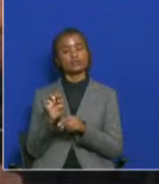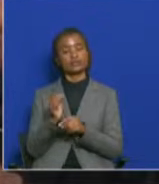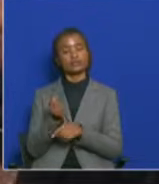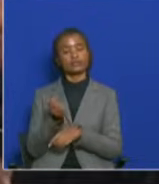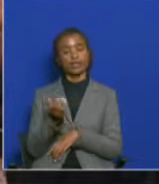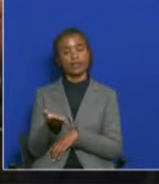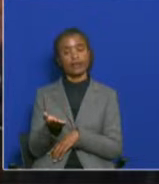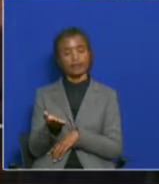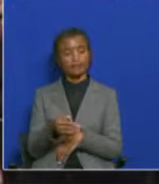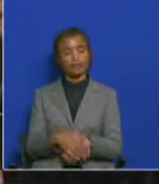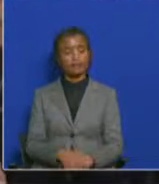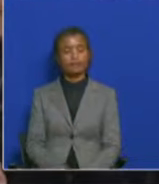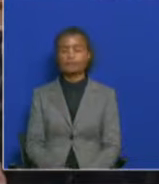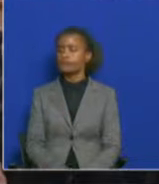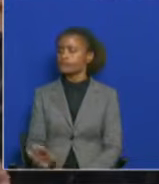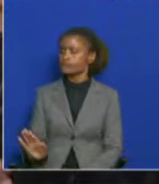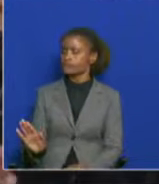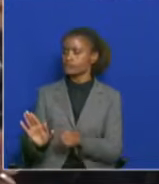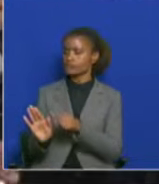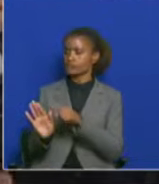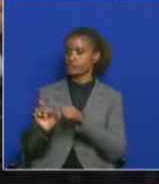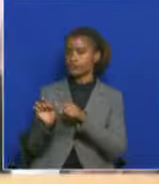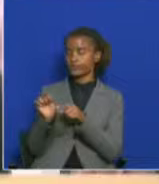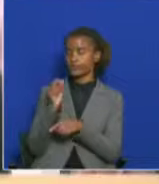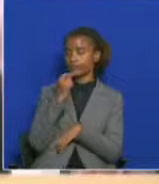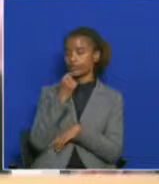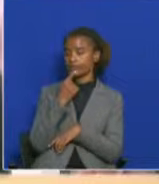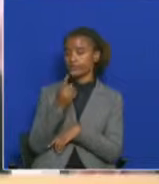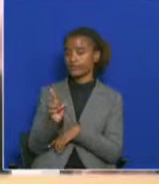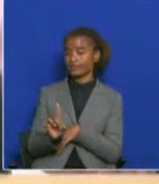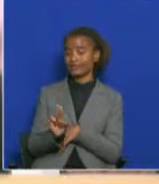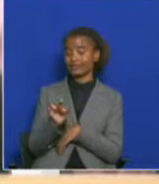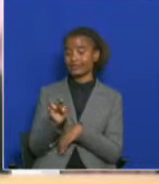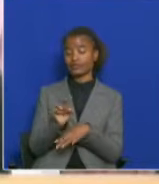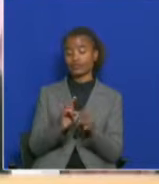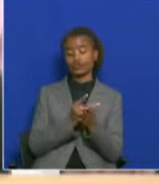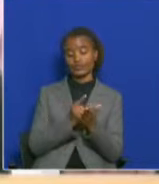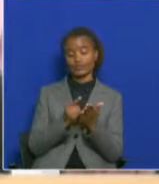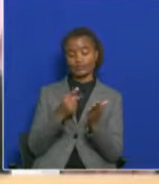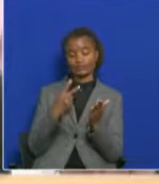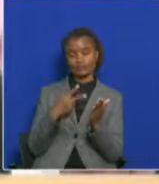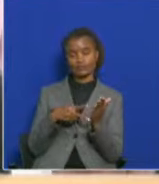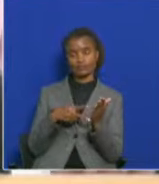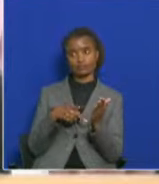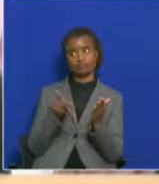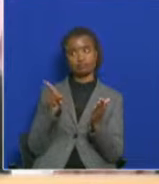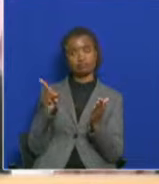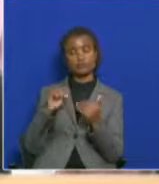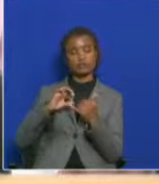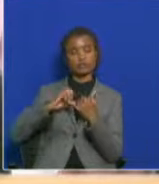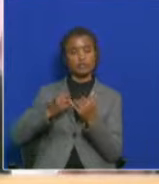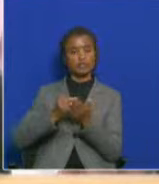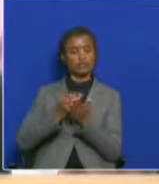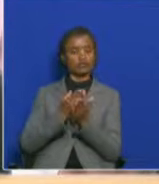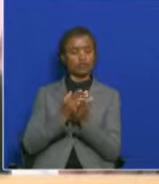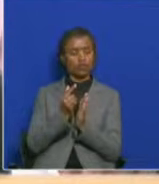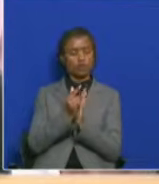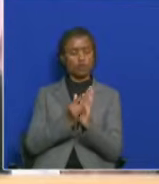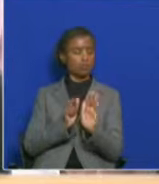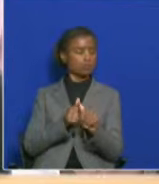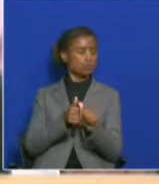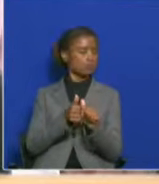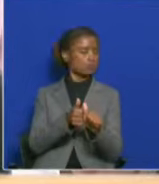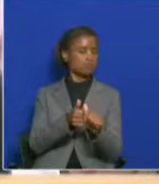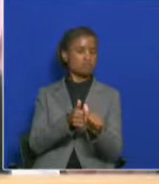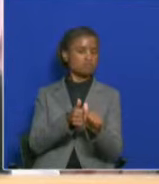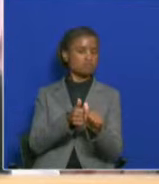When you say it seems from these chats that there was no attempt to enforce the law, what do you mean? What law are we talking about, and